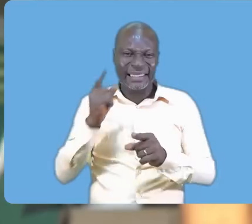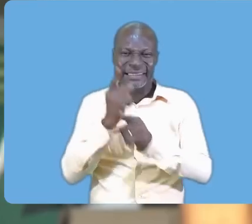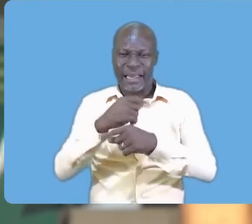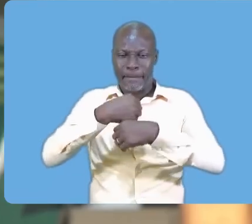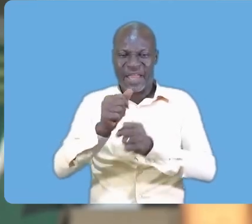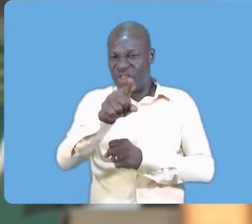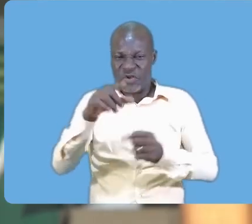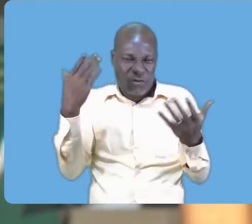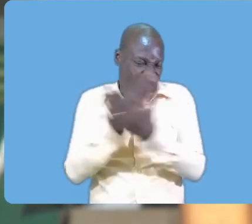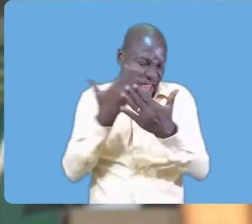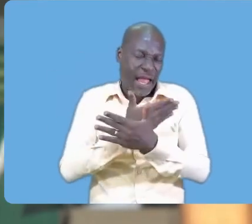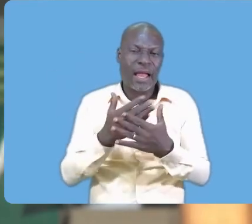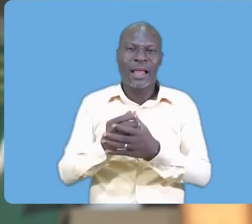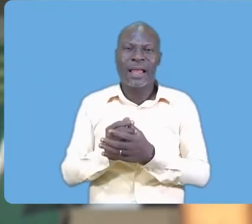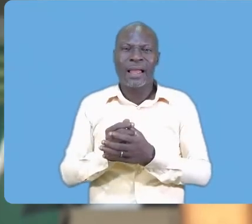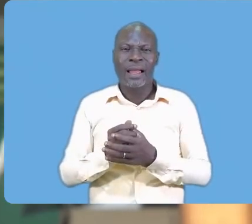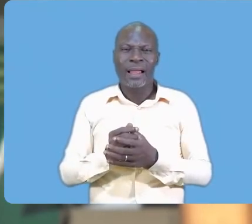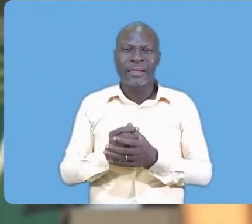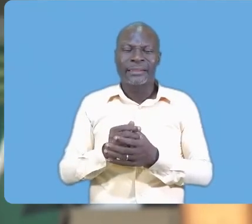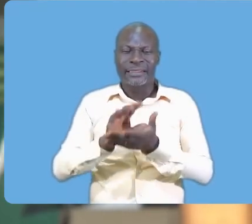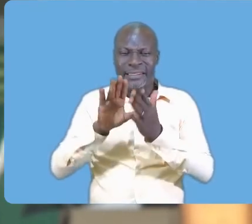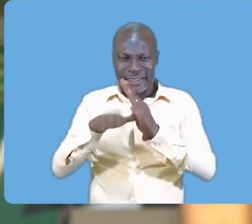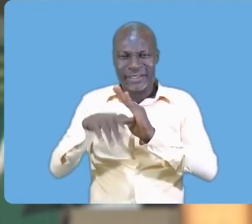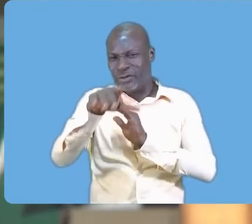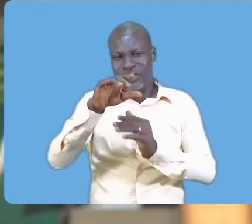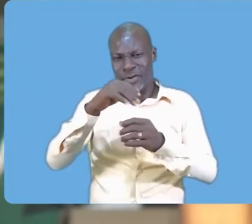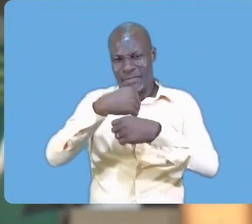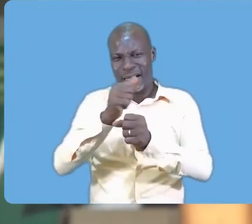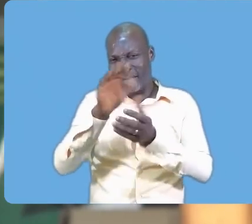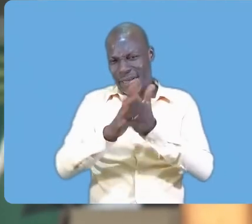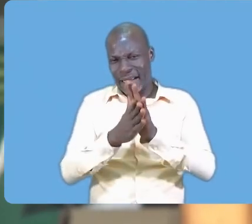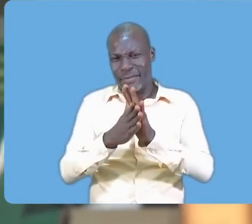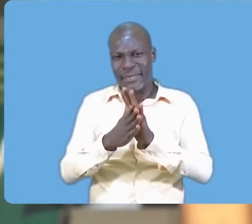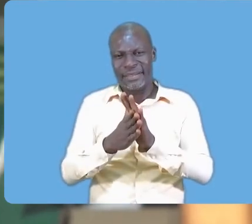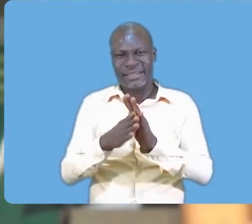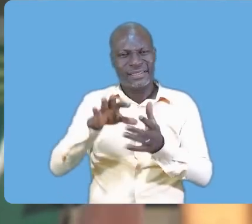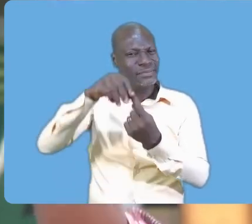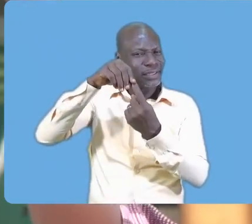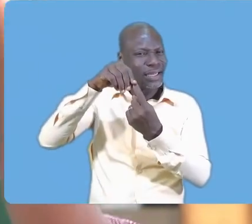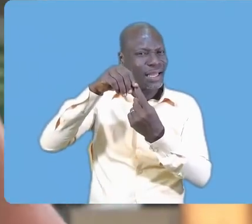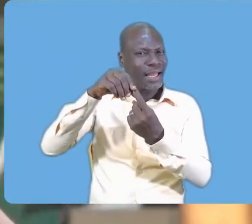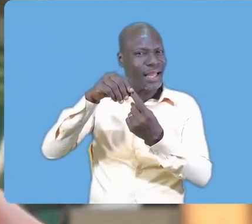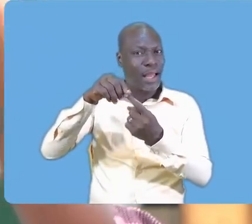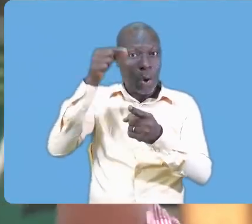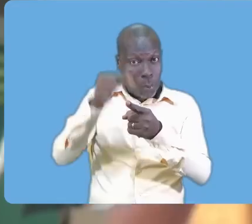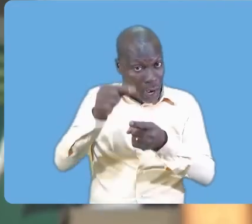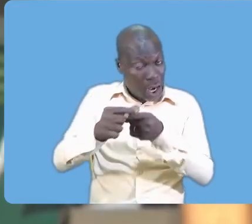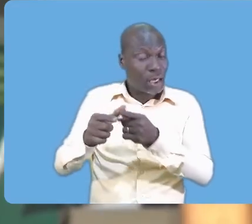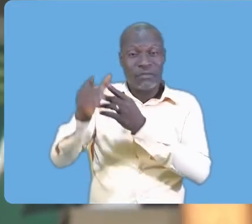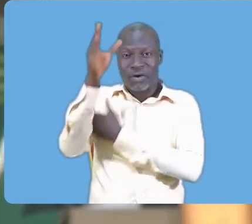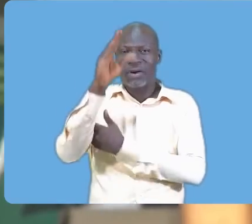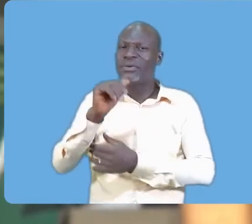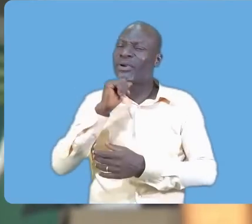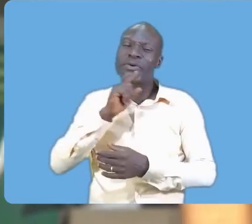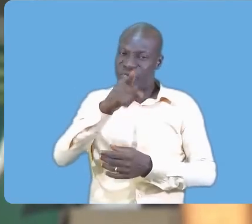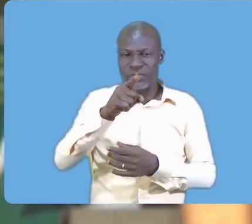show. Now, don't want to know so. Did you all kind of say, I'm some Bible, I'm some of our canoe, or Yamco, I found obey you before Fratrano, I'm